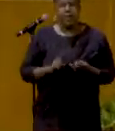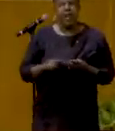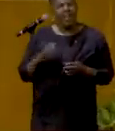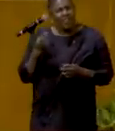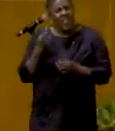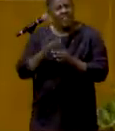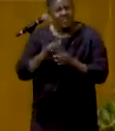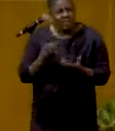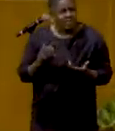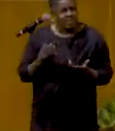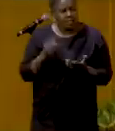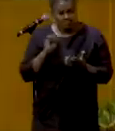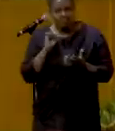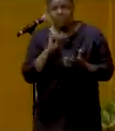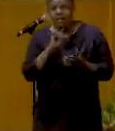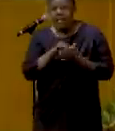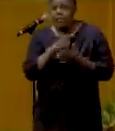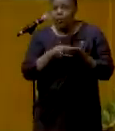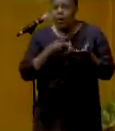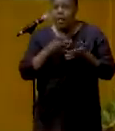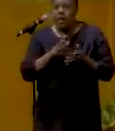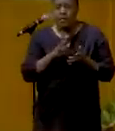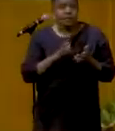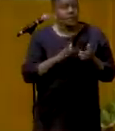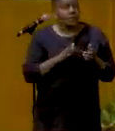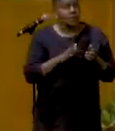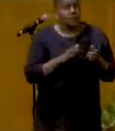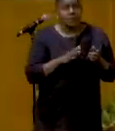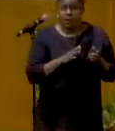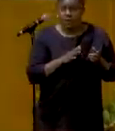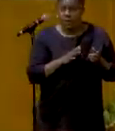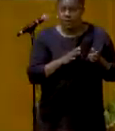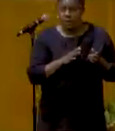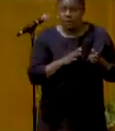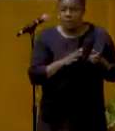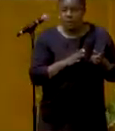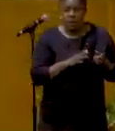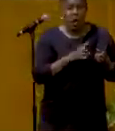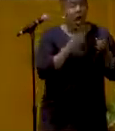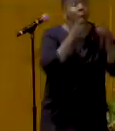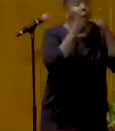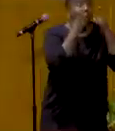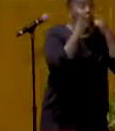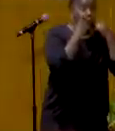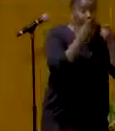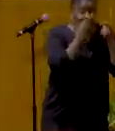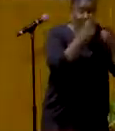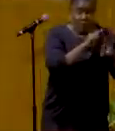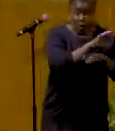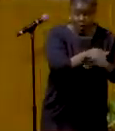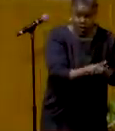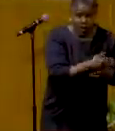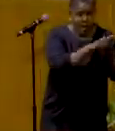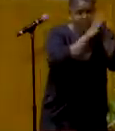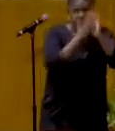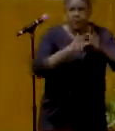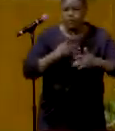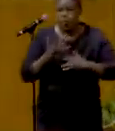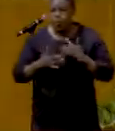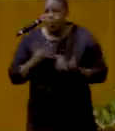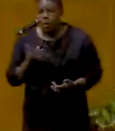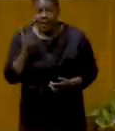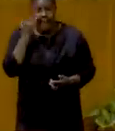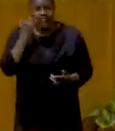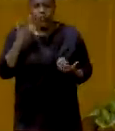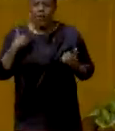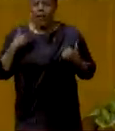Faith is what allows God to take the weeping of night and turn it into joy in the morning. If you don't